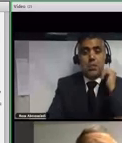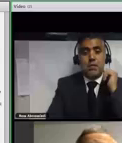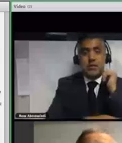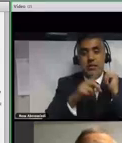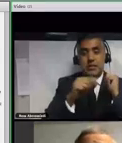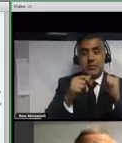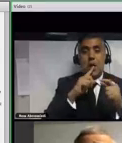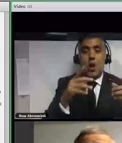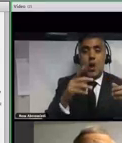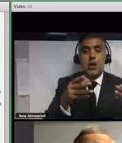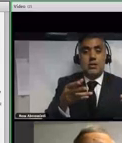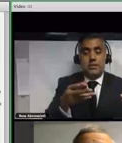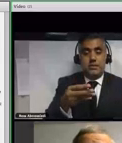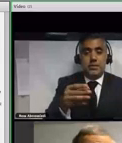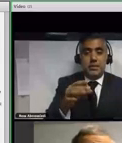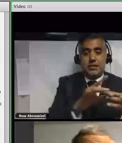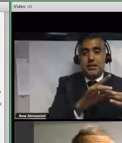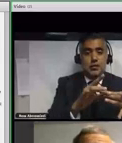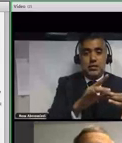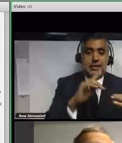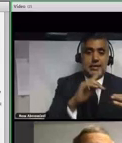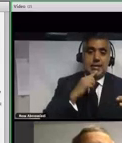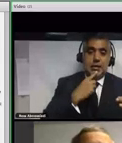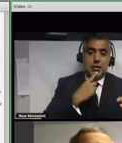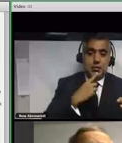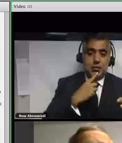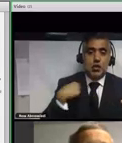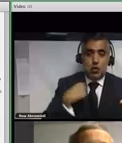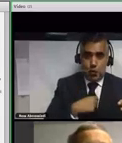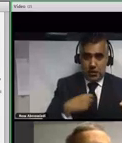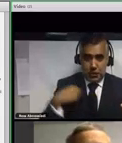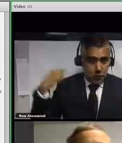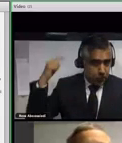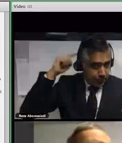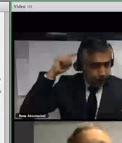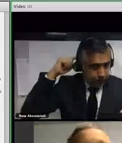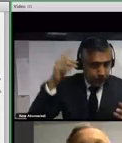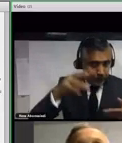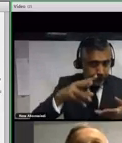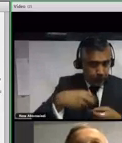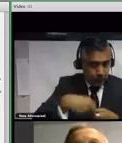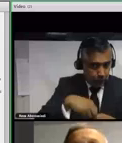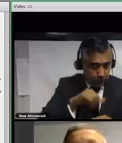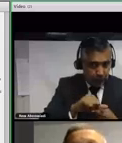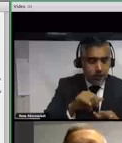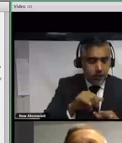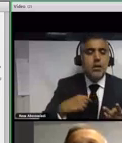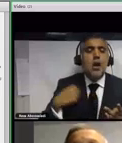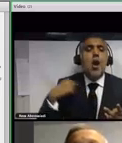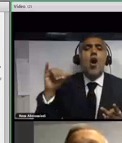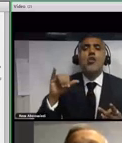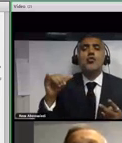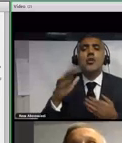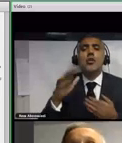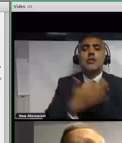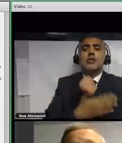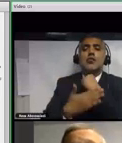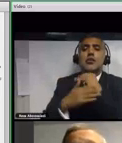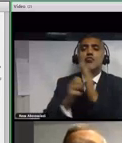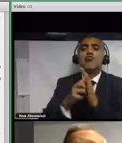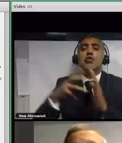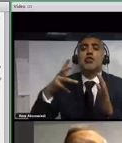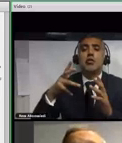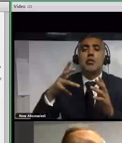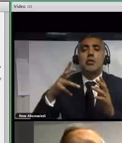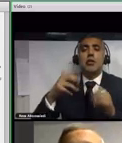are interacting in a very serious way. So we need to take that into account. Also, as countries get richer, people live